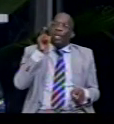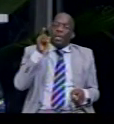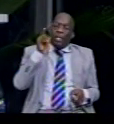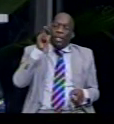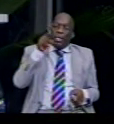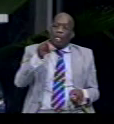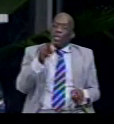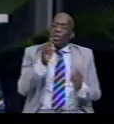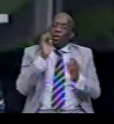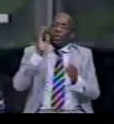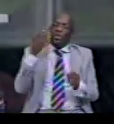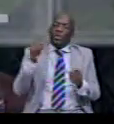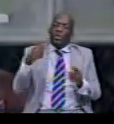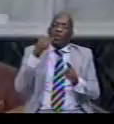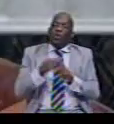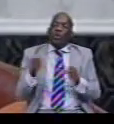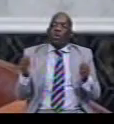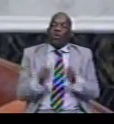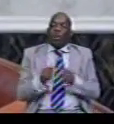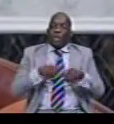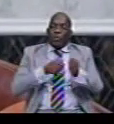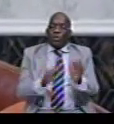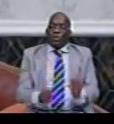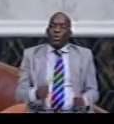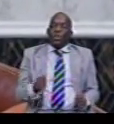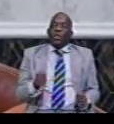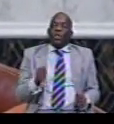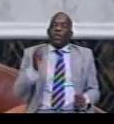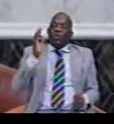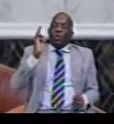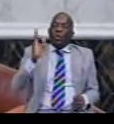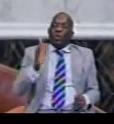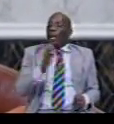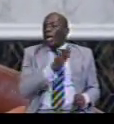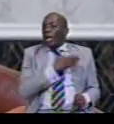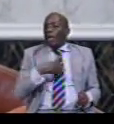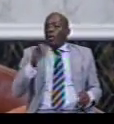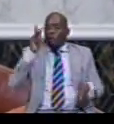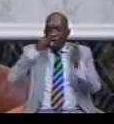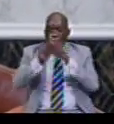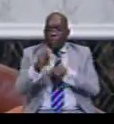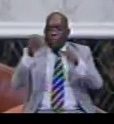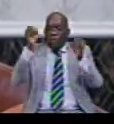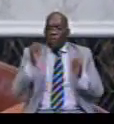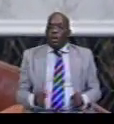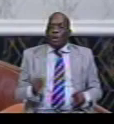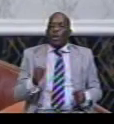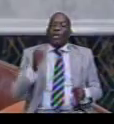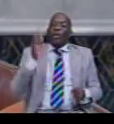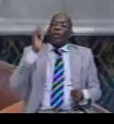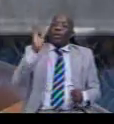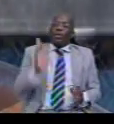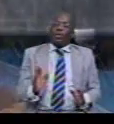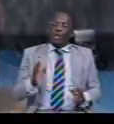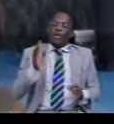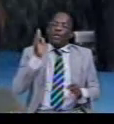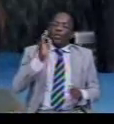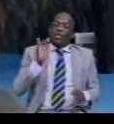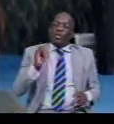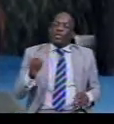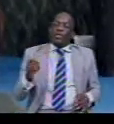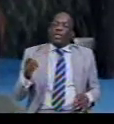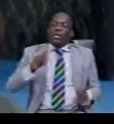authority, prophetic power, evangelistic empowerment, pastoral preaching, transformed